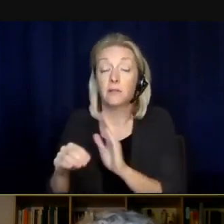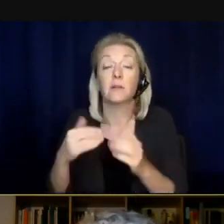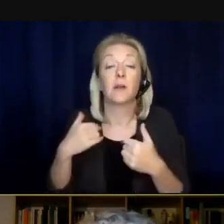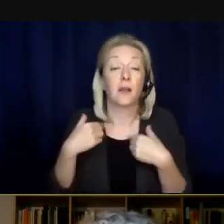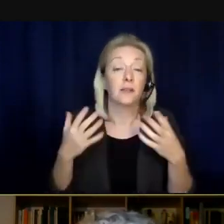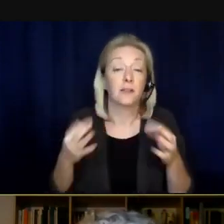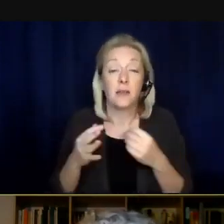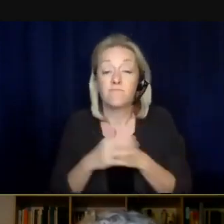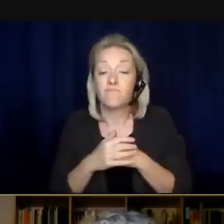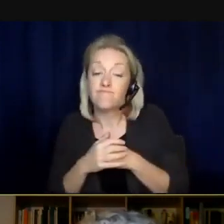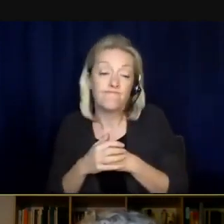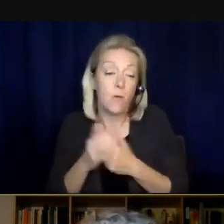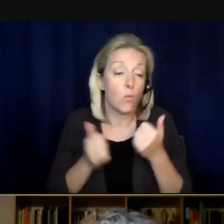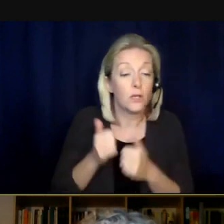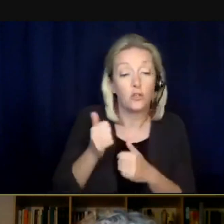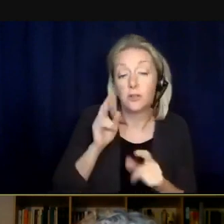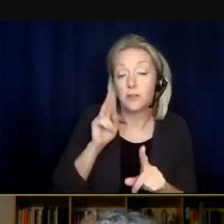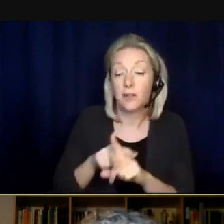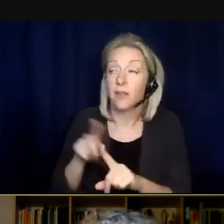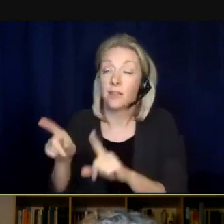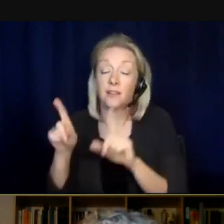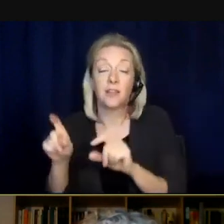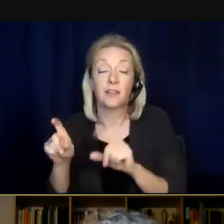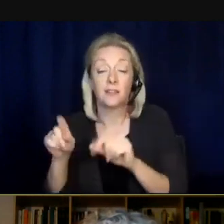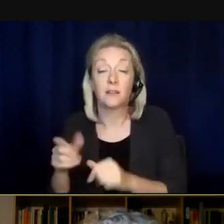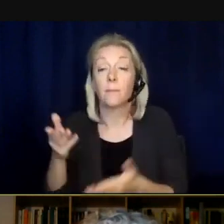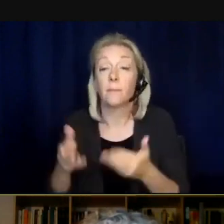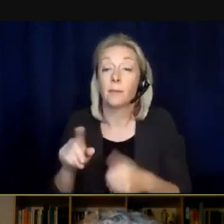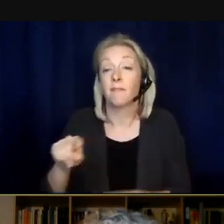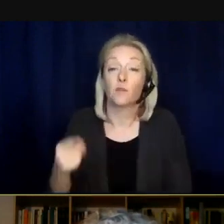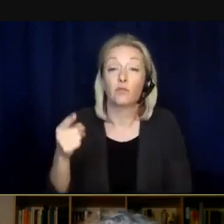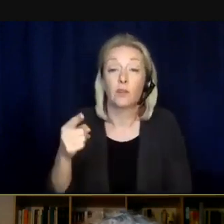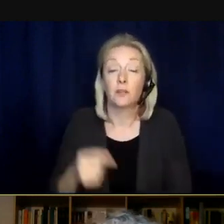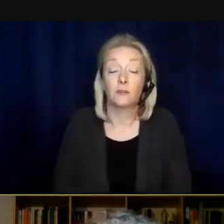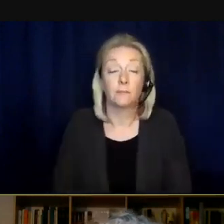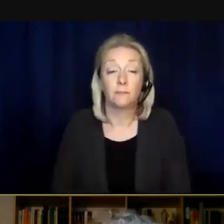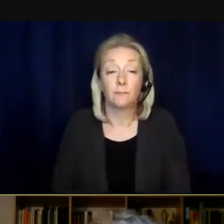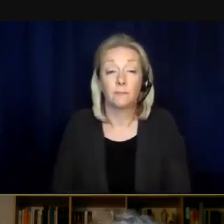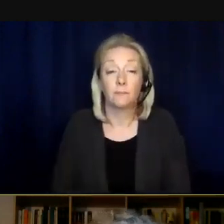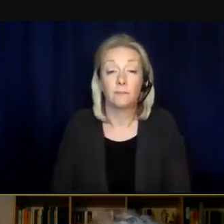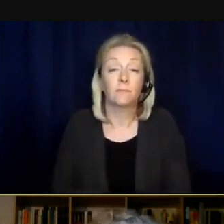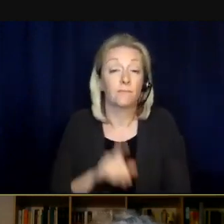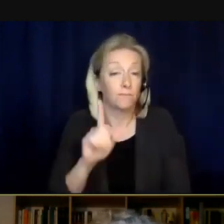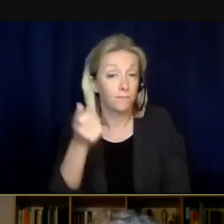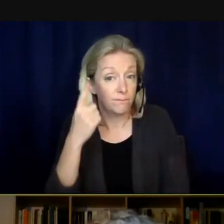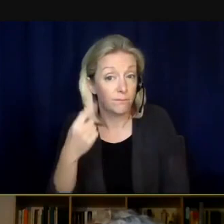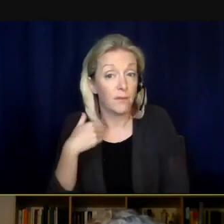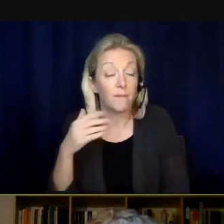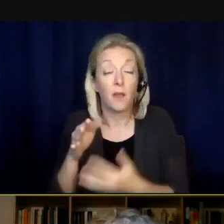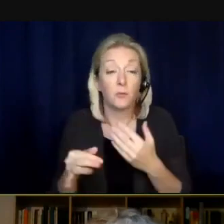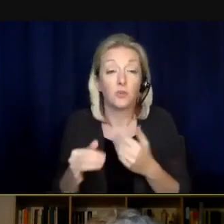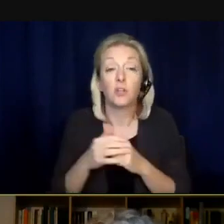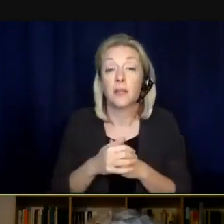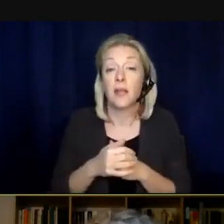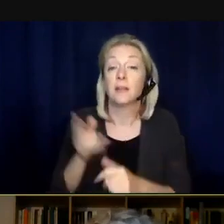which class is going to get this. Maybe it'll be my first grade class. Now I have an option here. I can assign